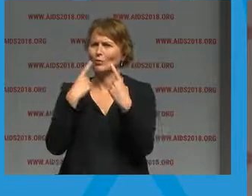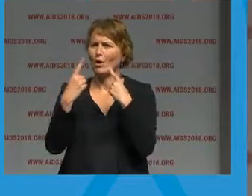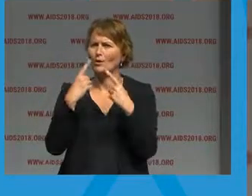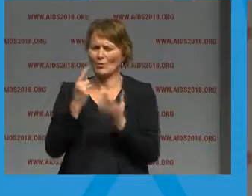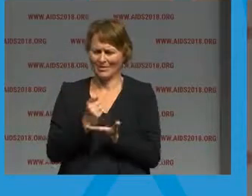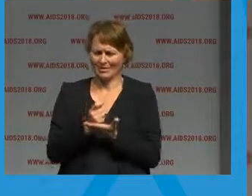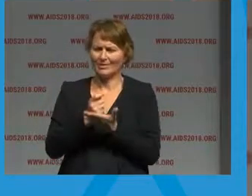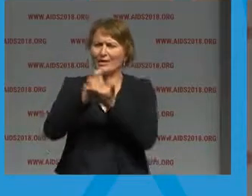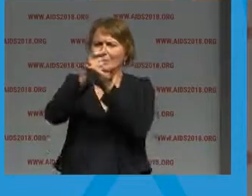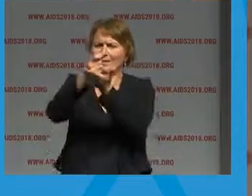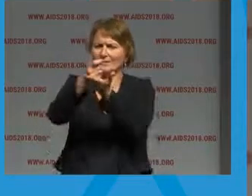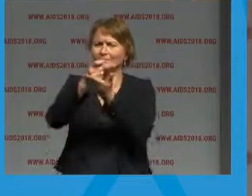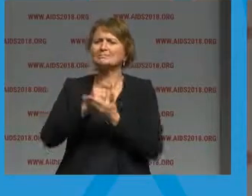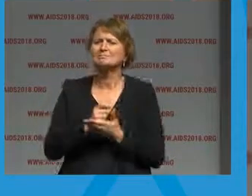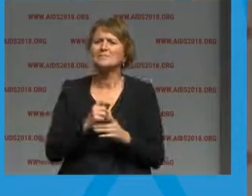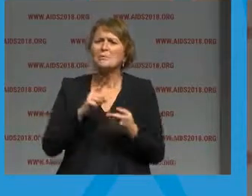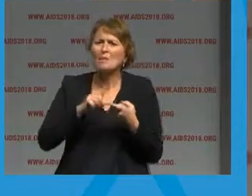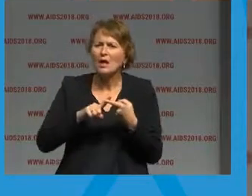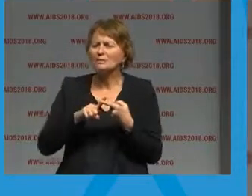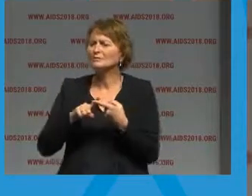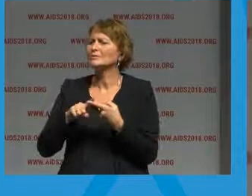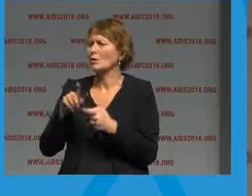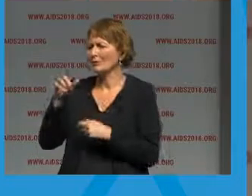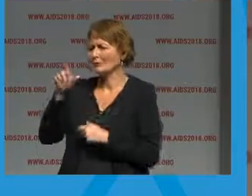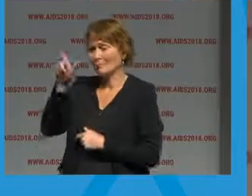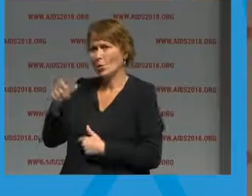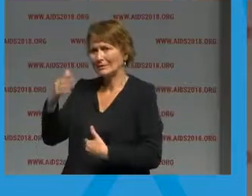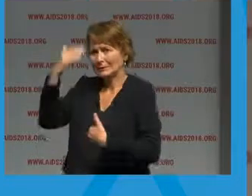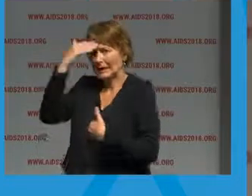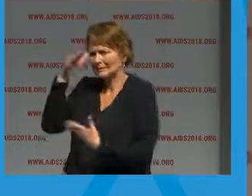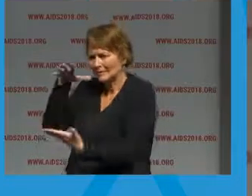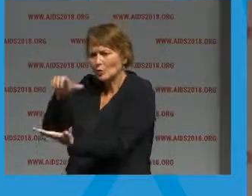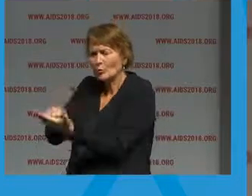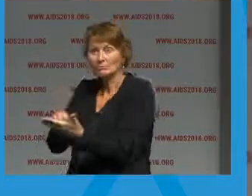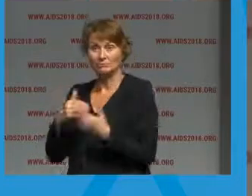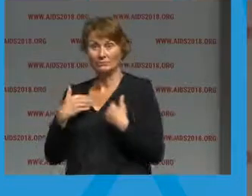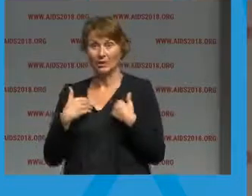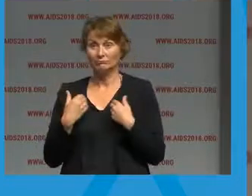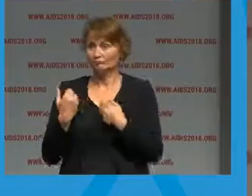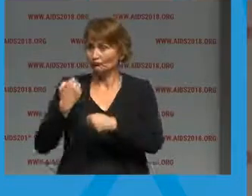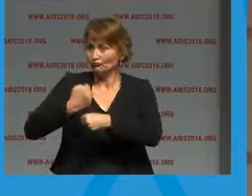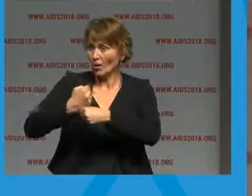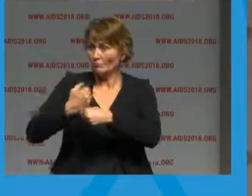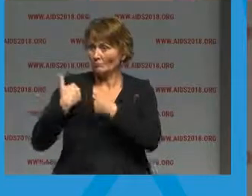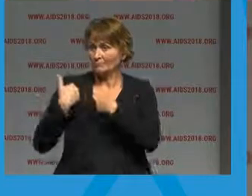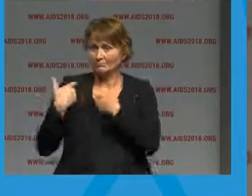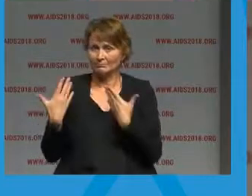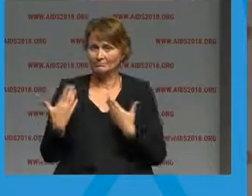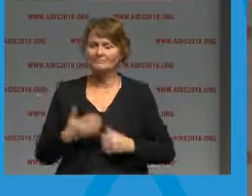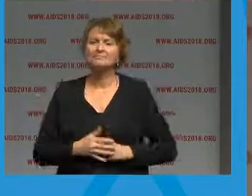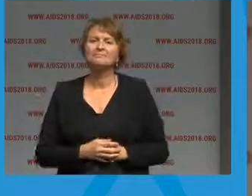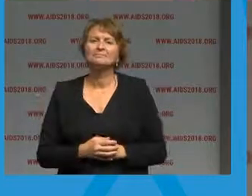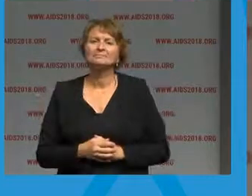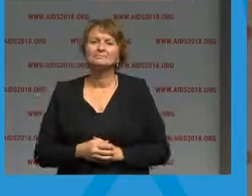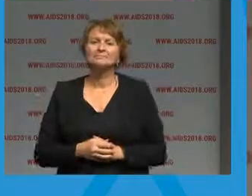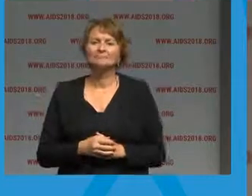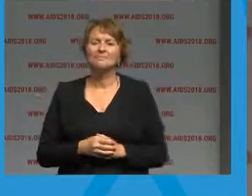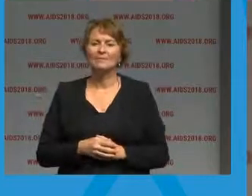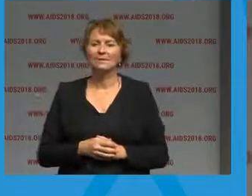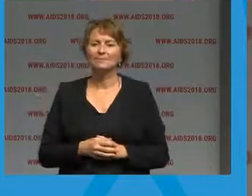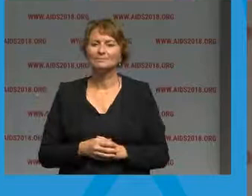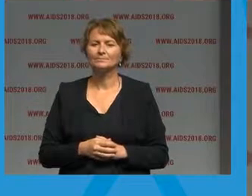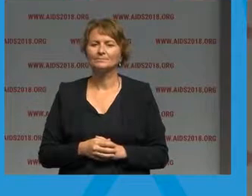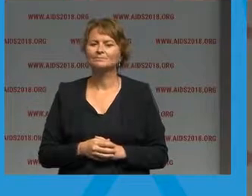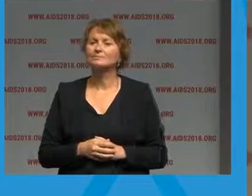therapy and diagnosis. I mean, that's kind of my job. And there are